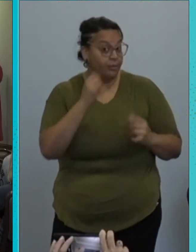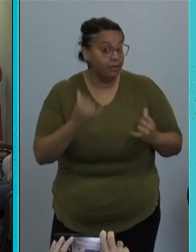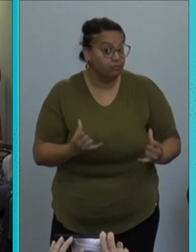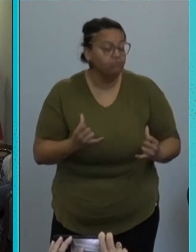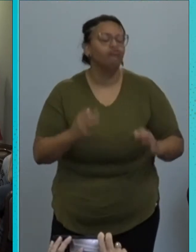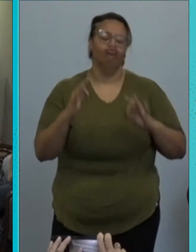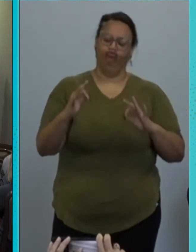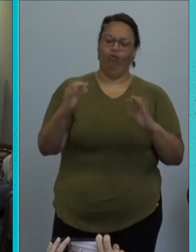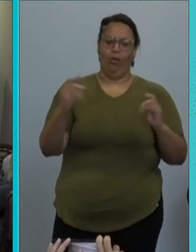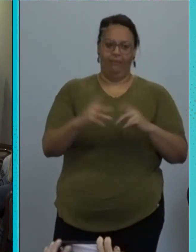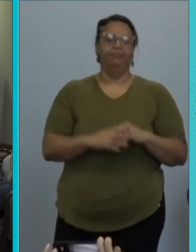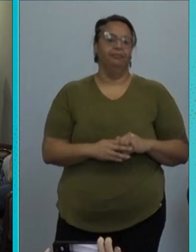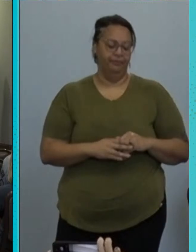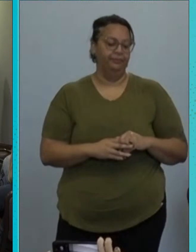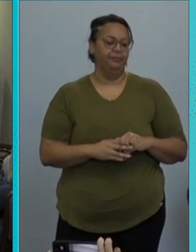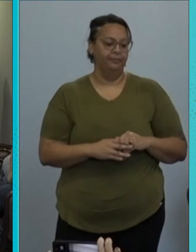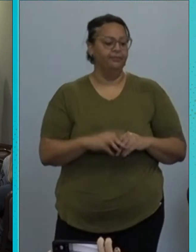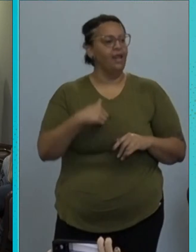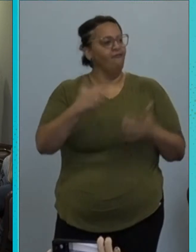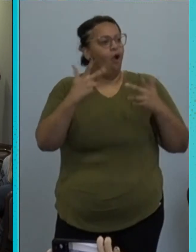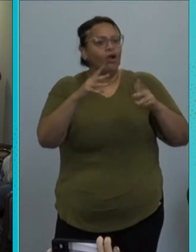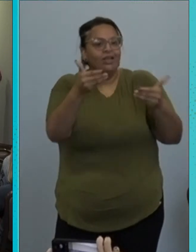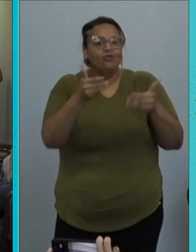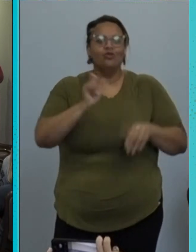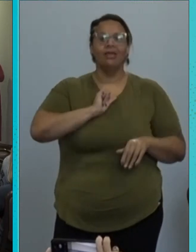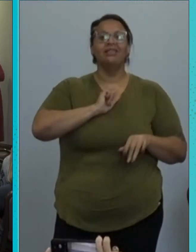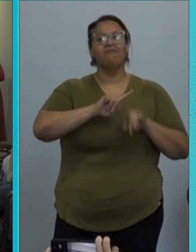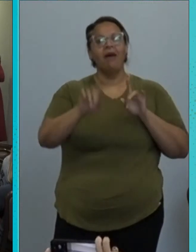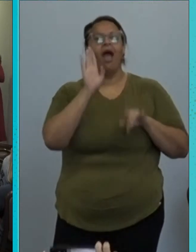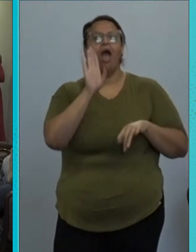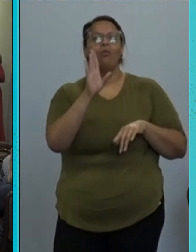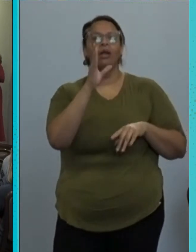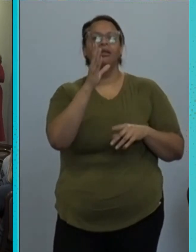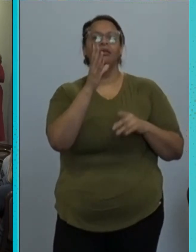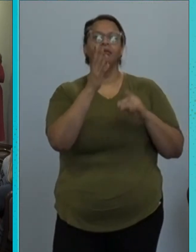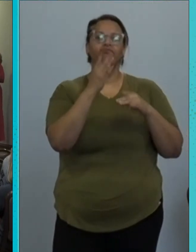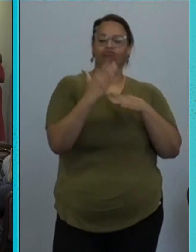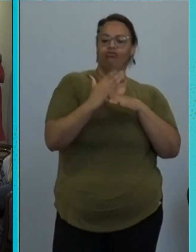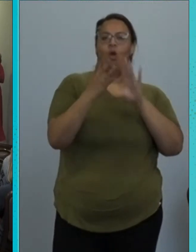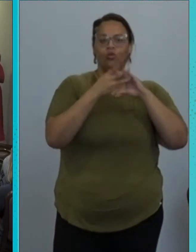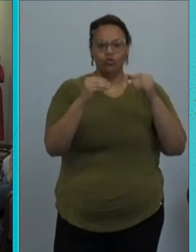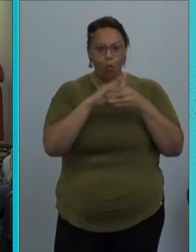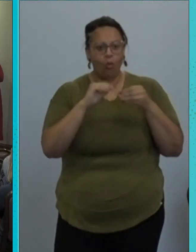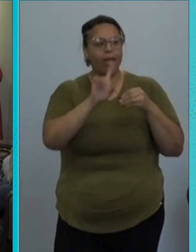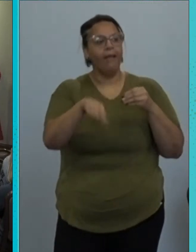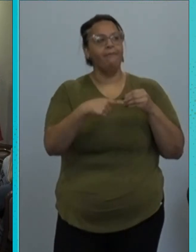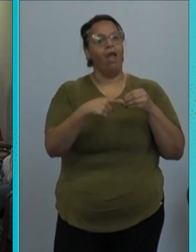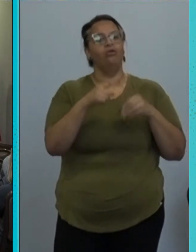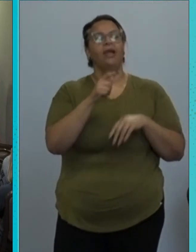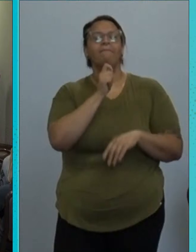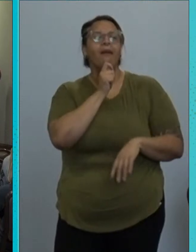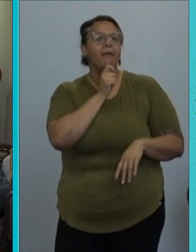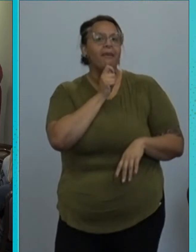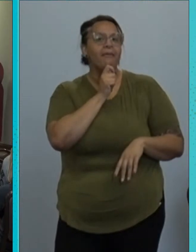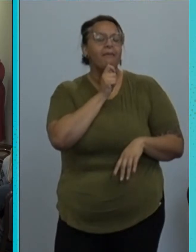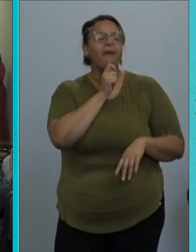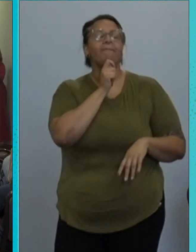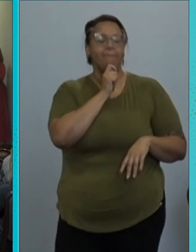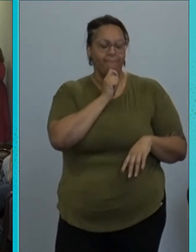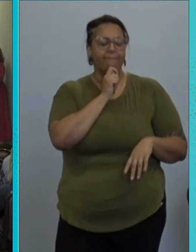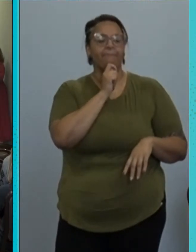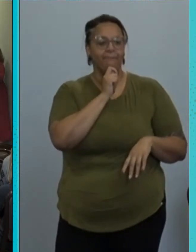Okay. I've already introduced myself, but I will tell you a story about microphones